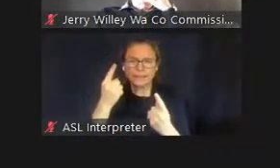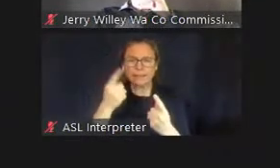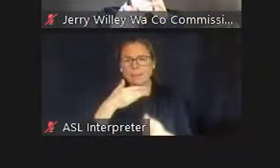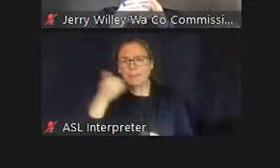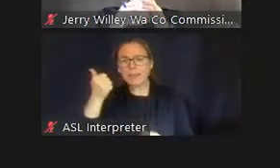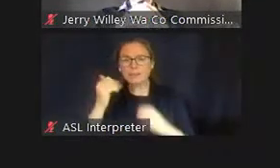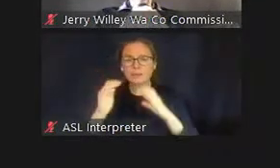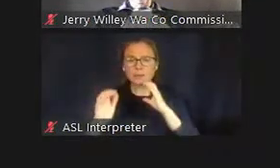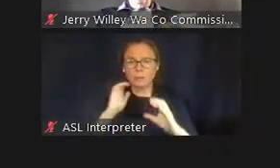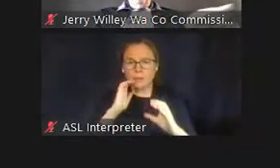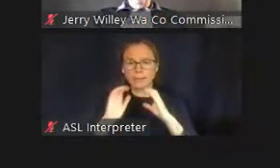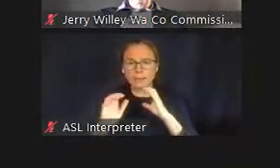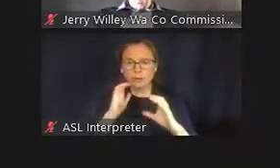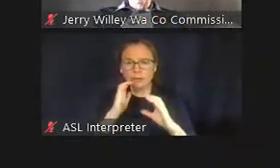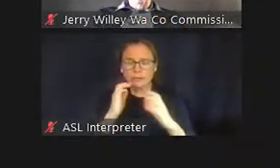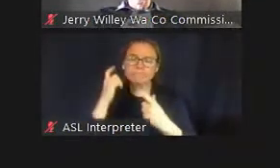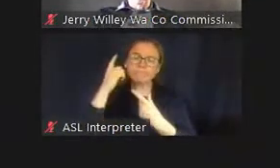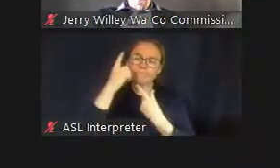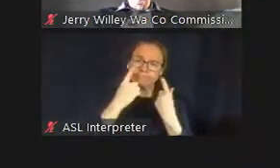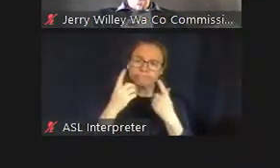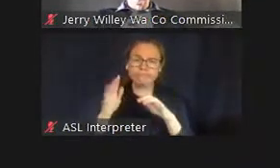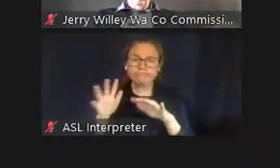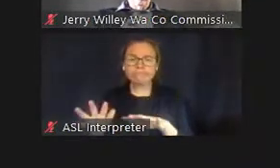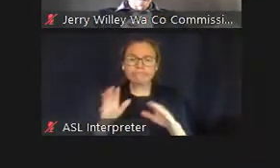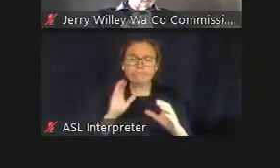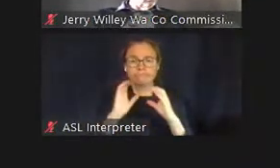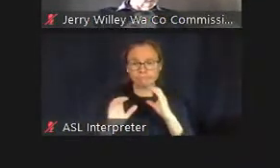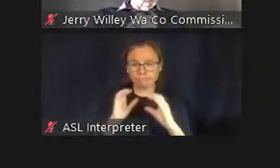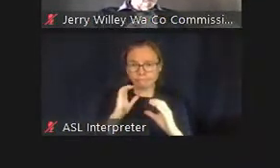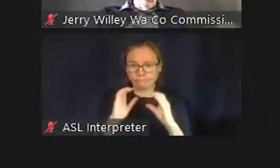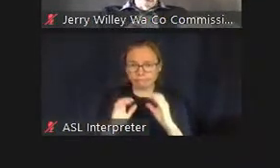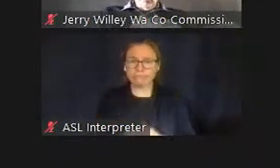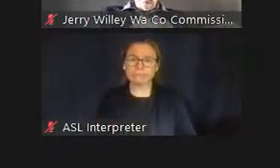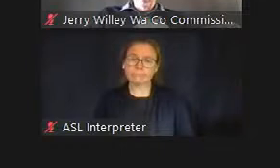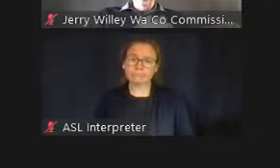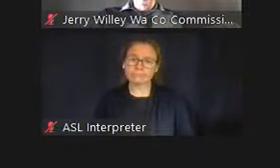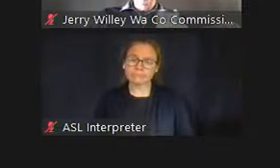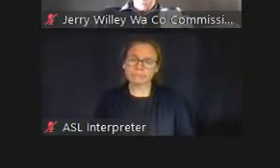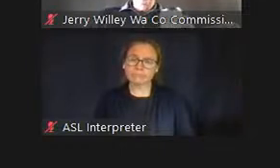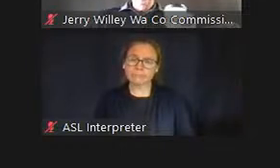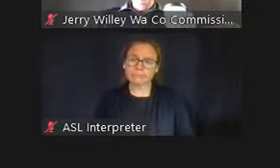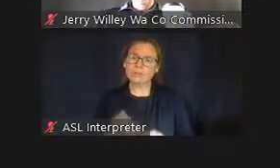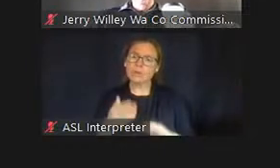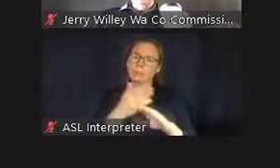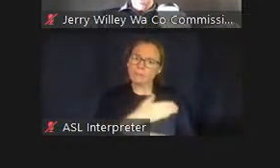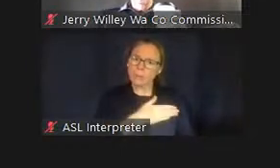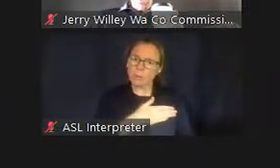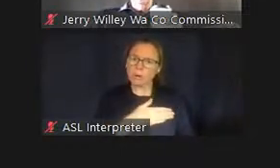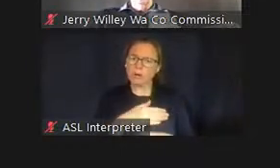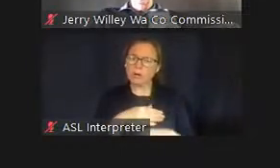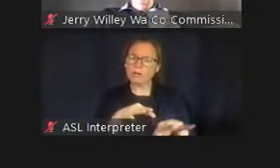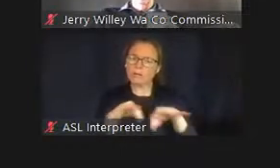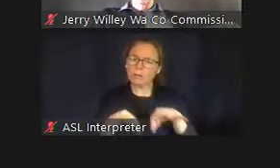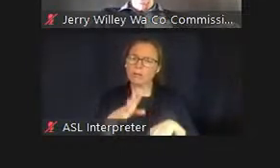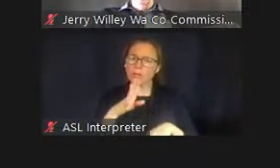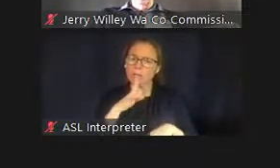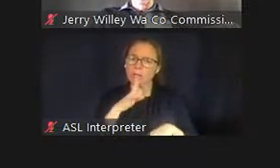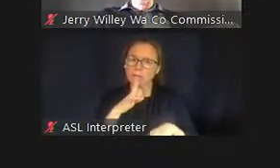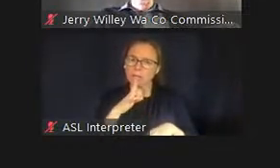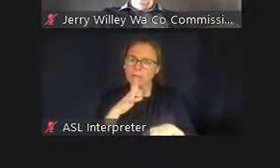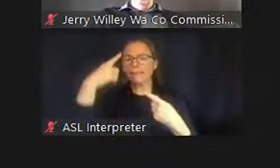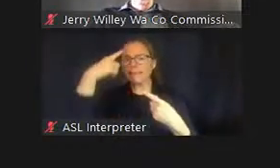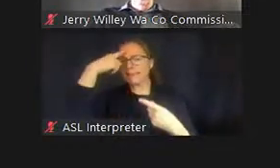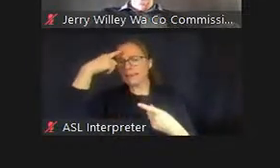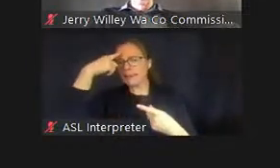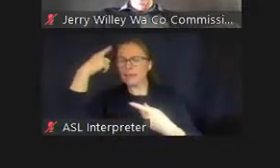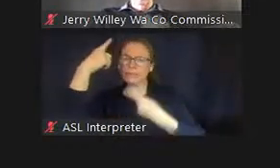our town hall today. So please consider what you're saying thoughtfully.